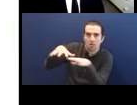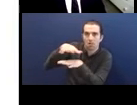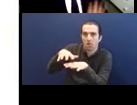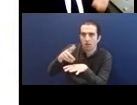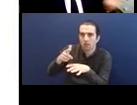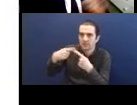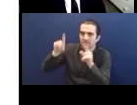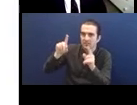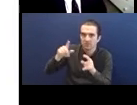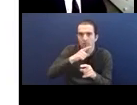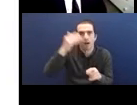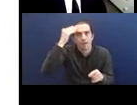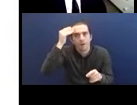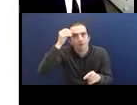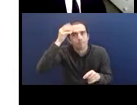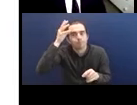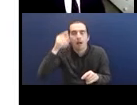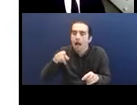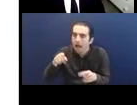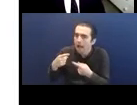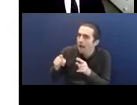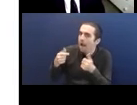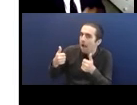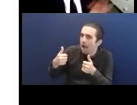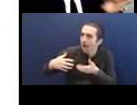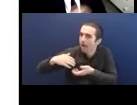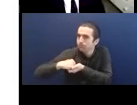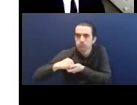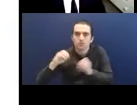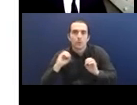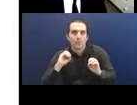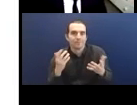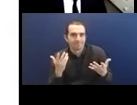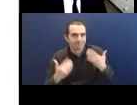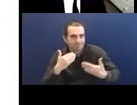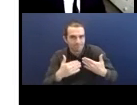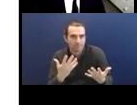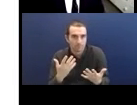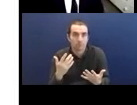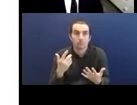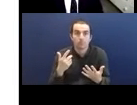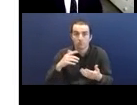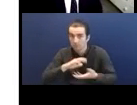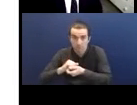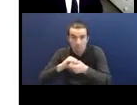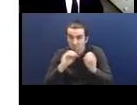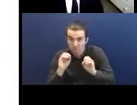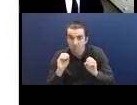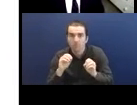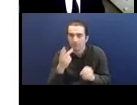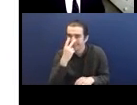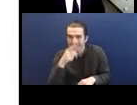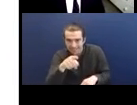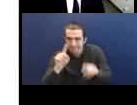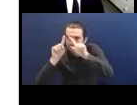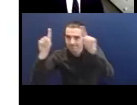classroom, but they mixed with the round pegs. And that's the model that operates in most schools in the United States, actually, at the moment.